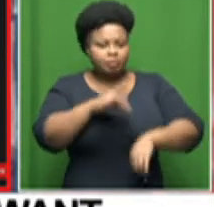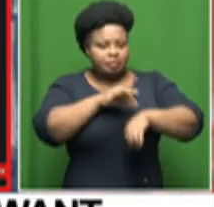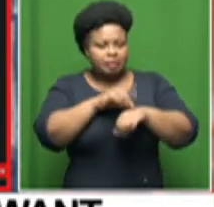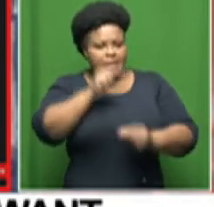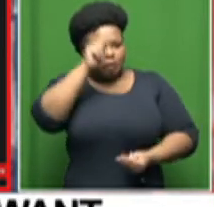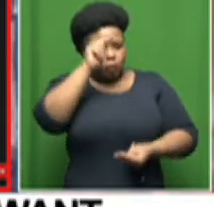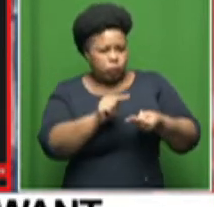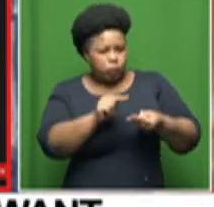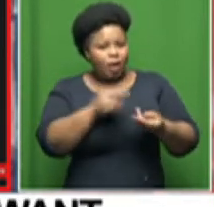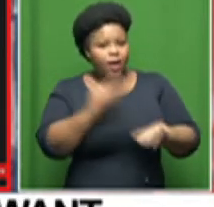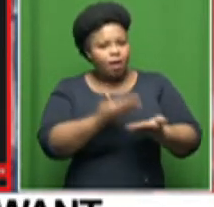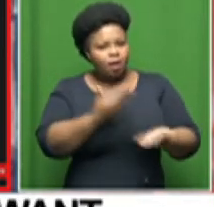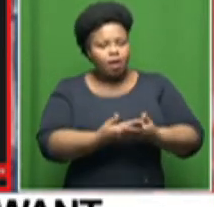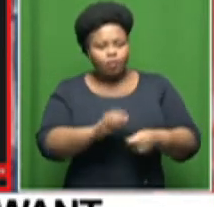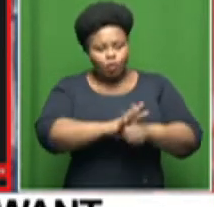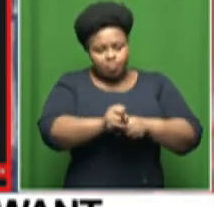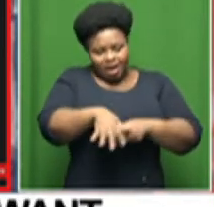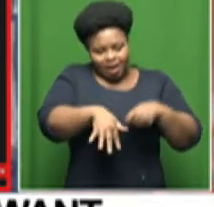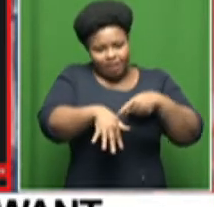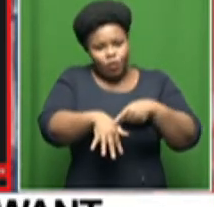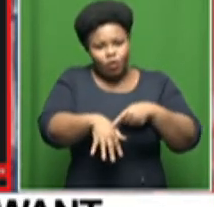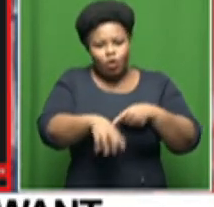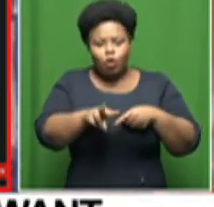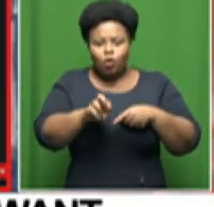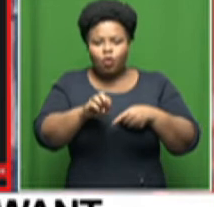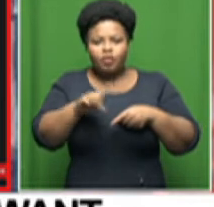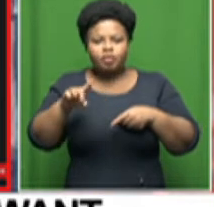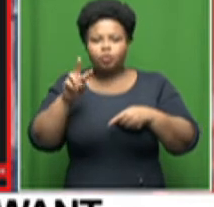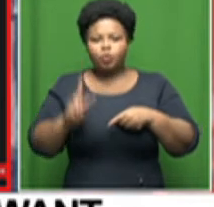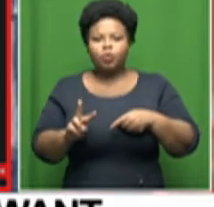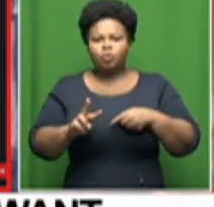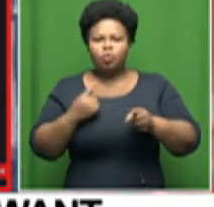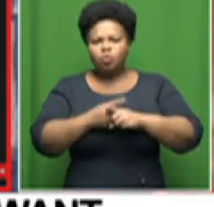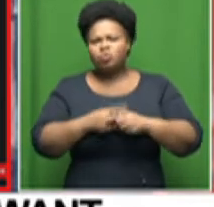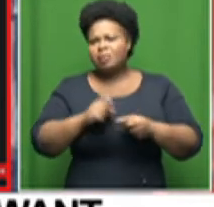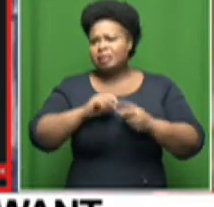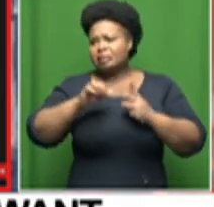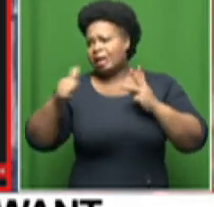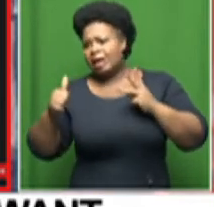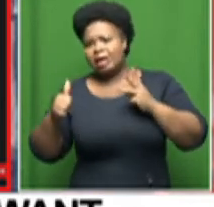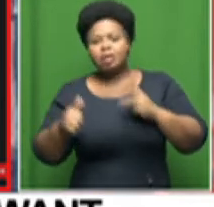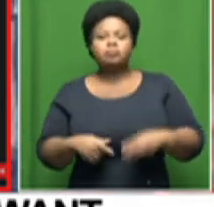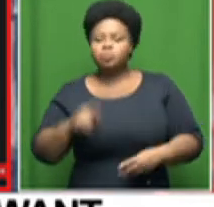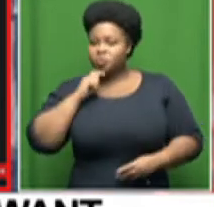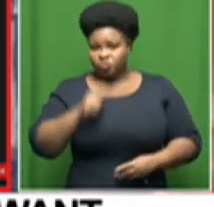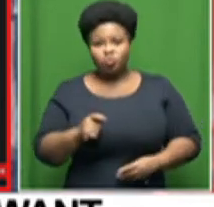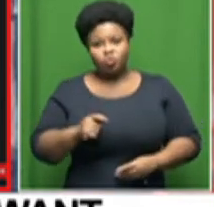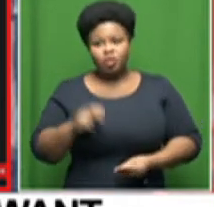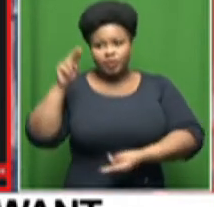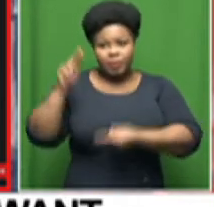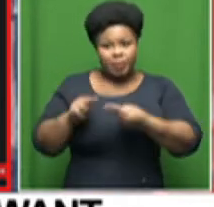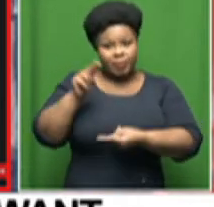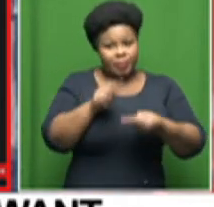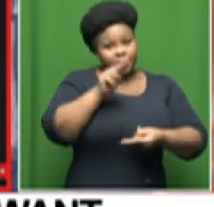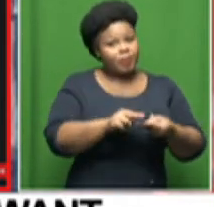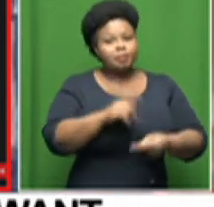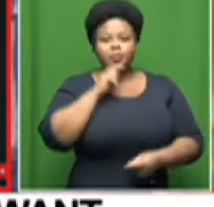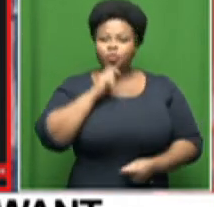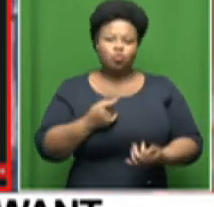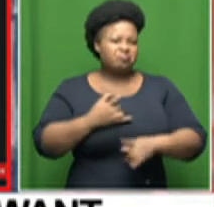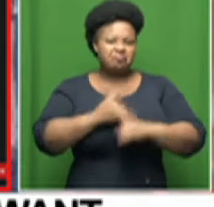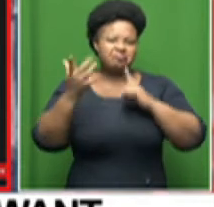SARS-CoV virus, COVID-2, caused in the country to what the other coronaviruses cause, obviously that'll be a